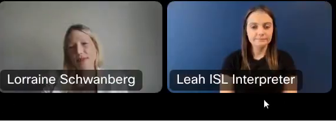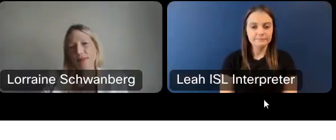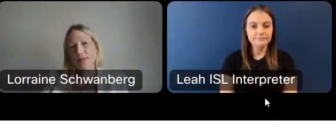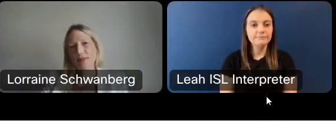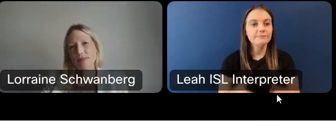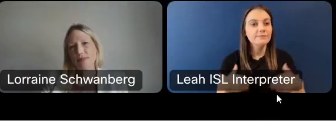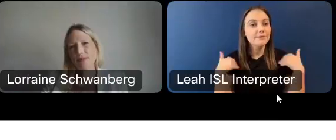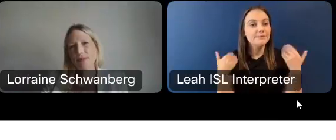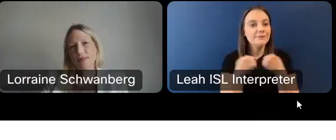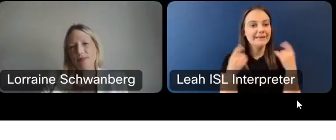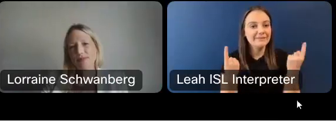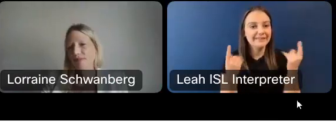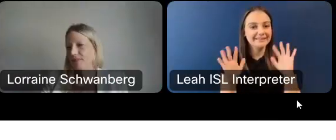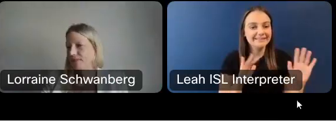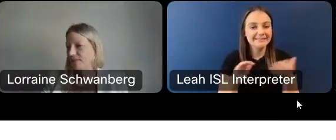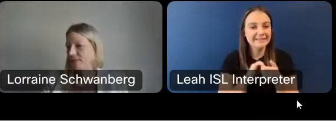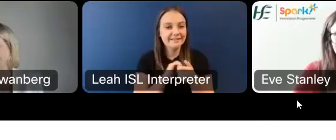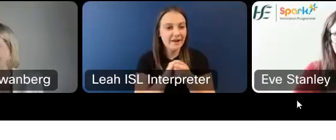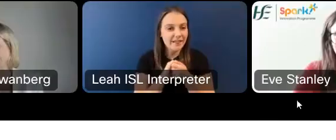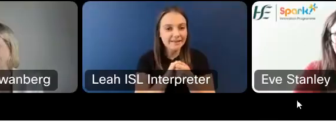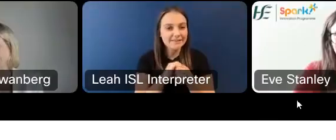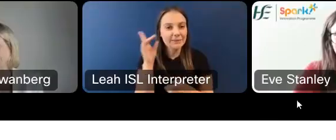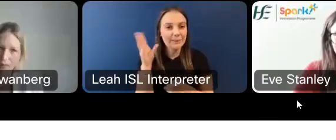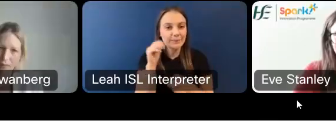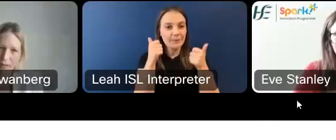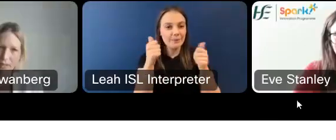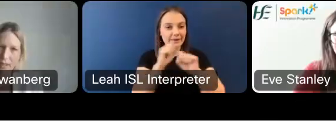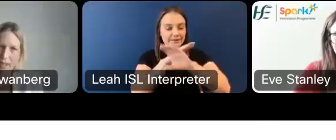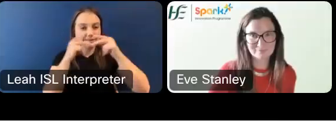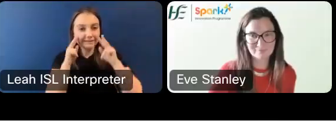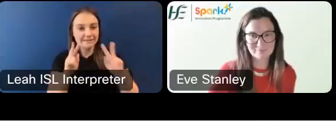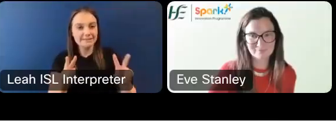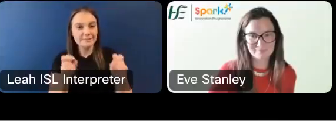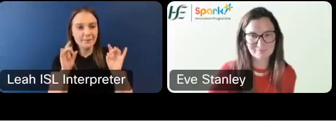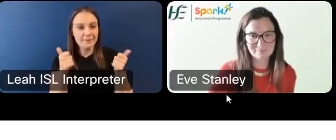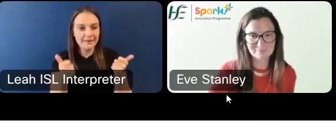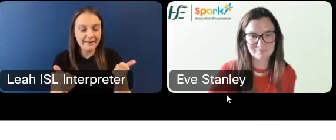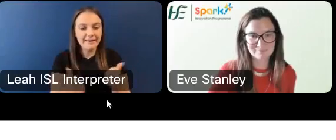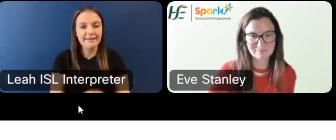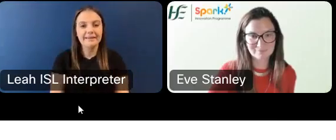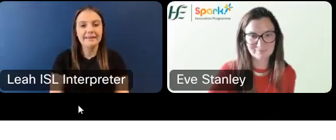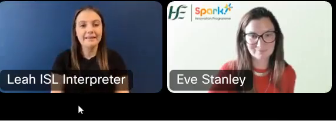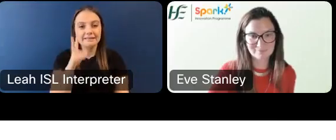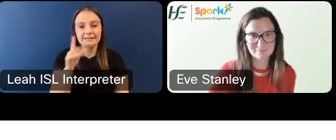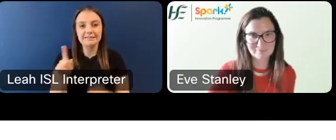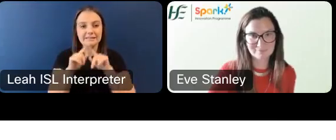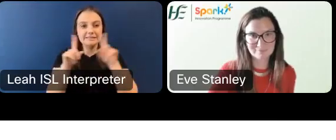Morning, colleagues. I hope you can all hear me and see me, but more importantly, see the